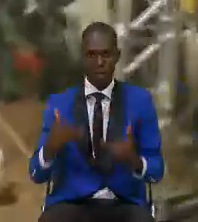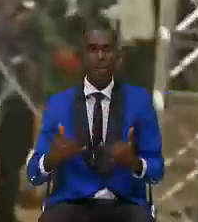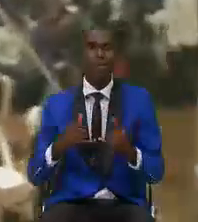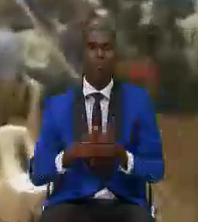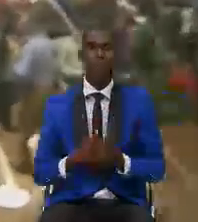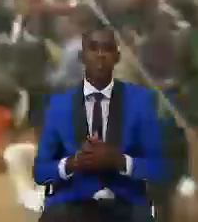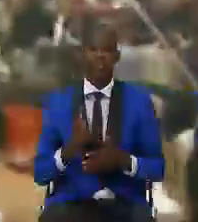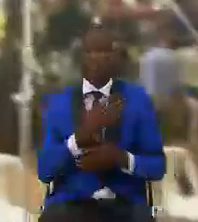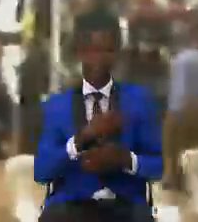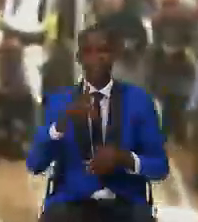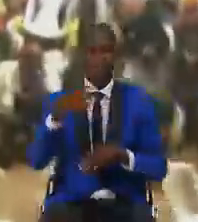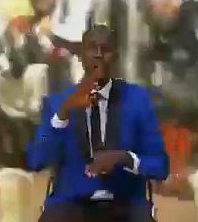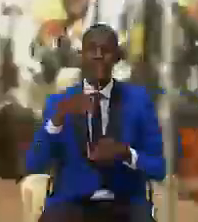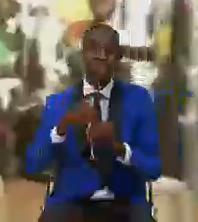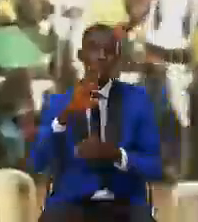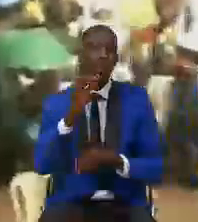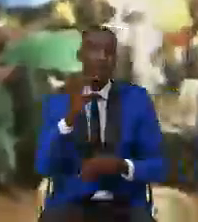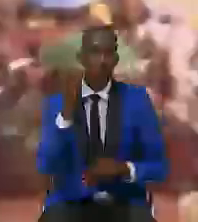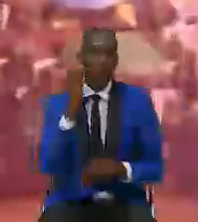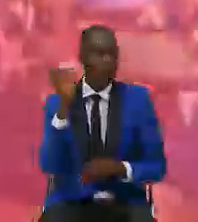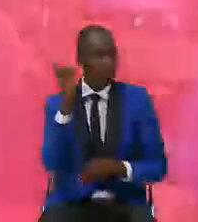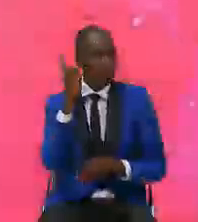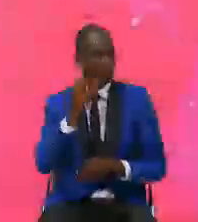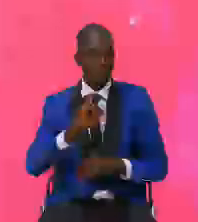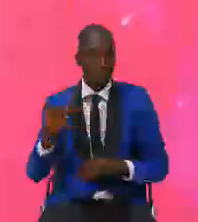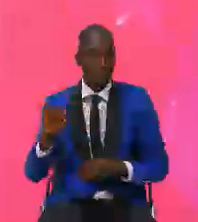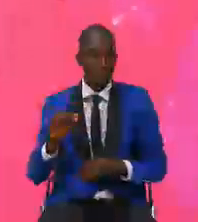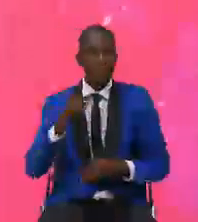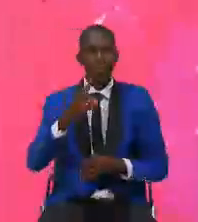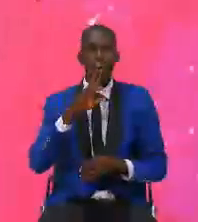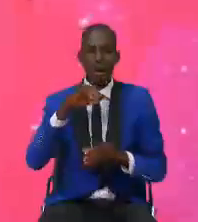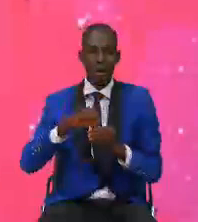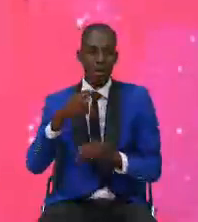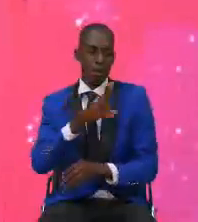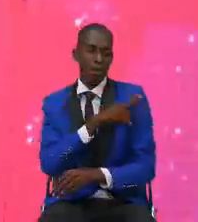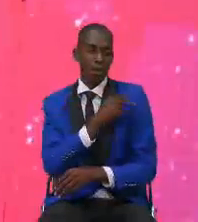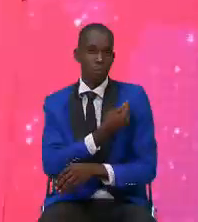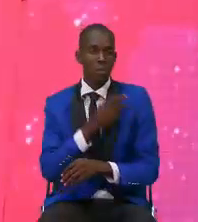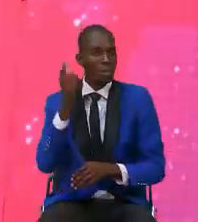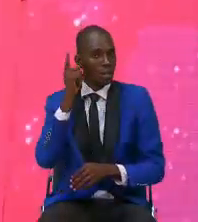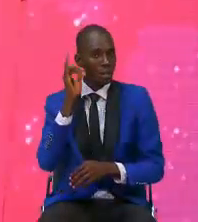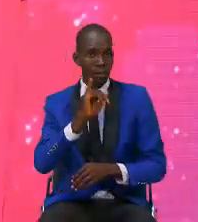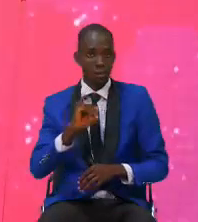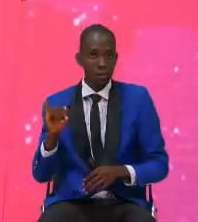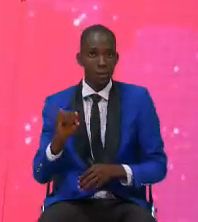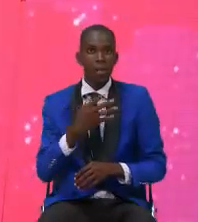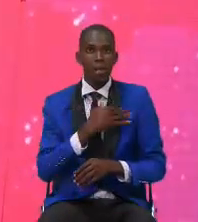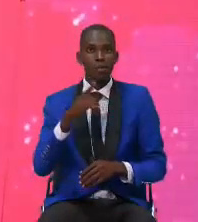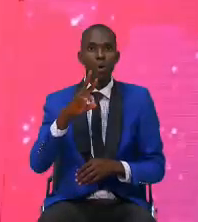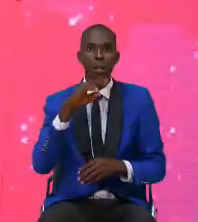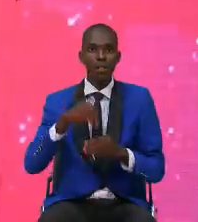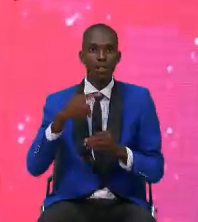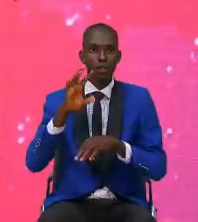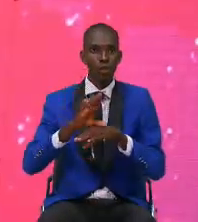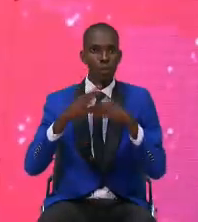And you are in your home, you are listening. You are in the hospital, you are listening. And you are in a church